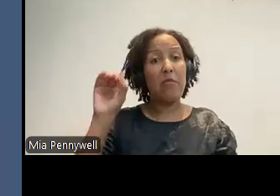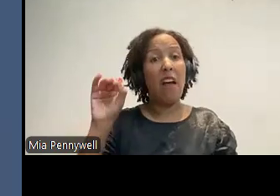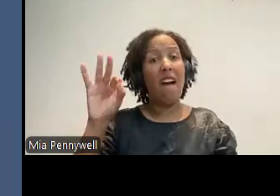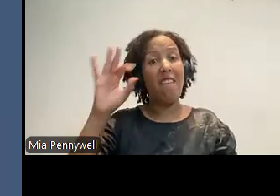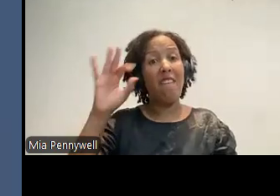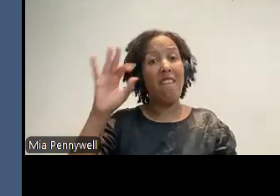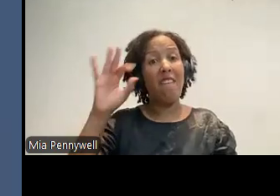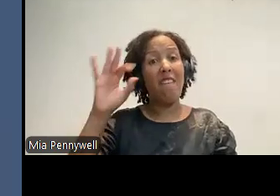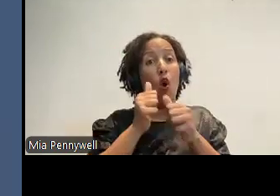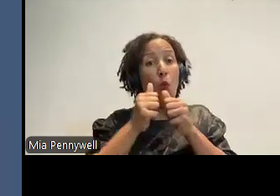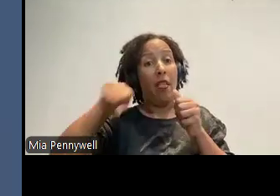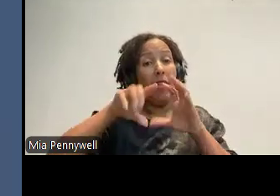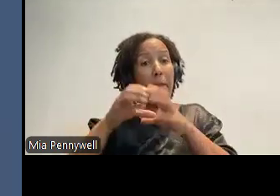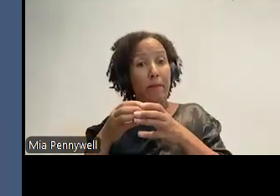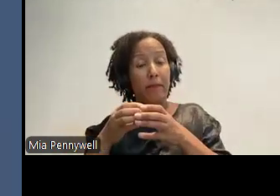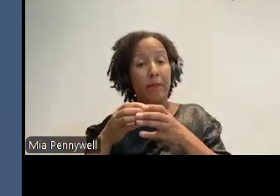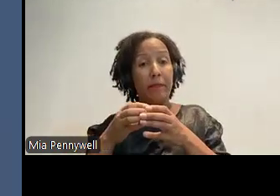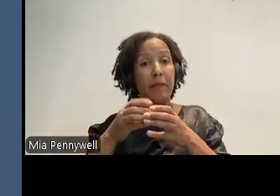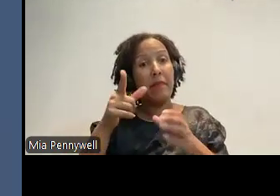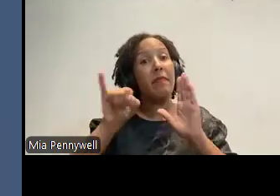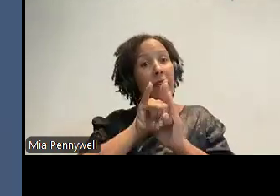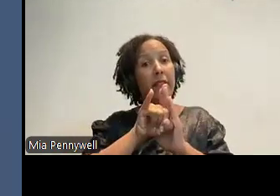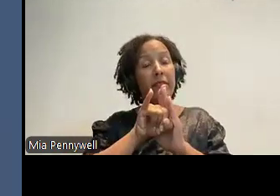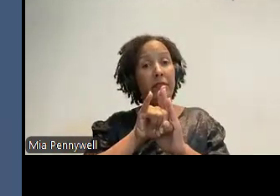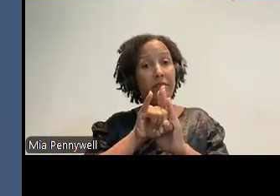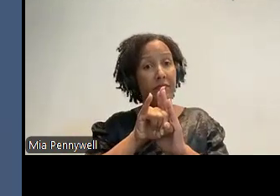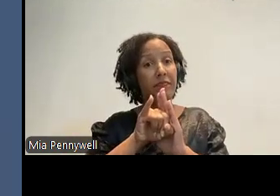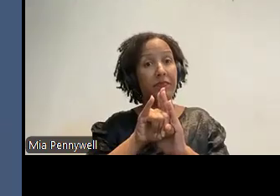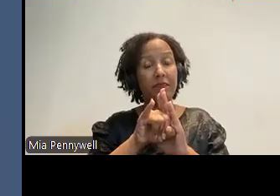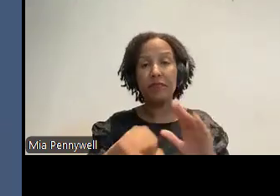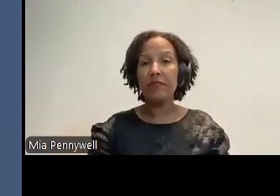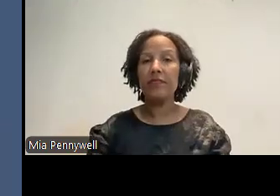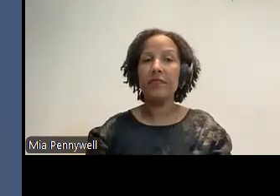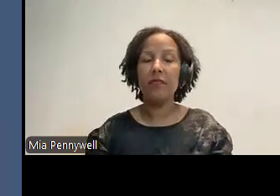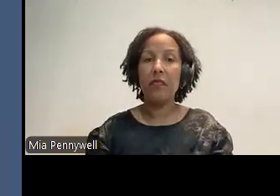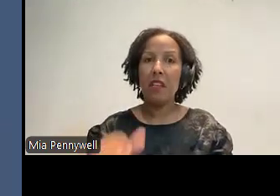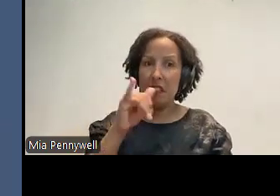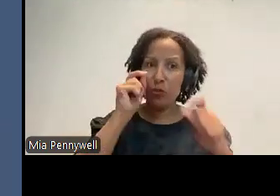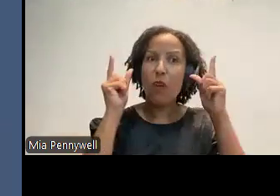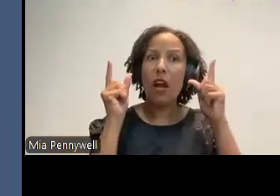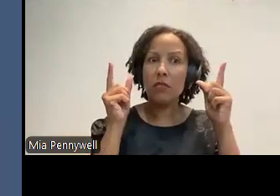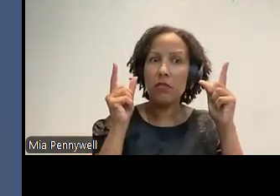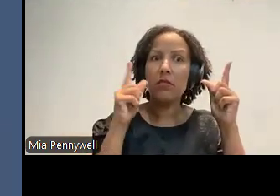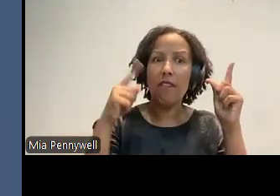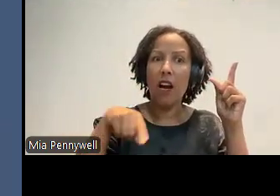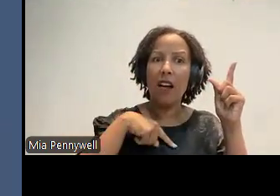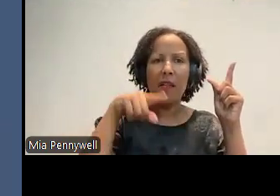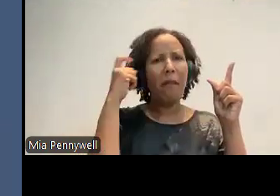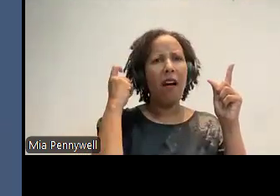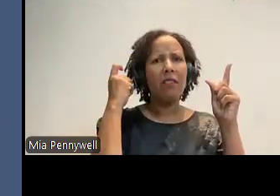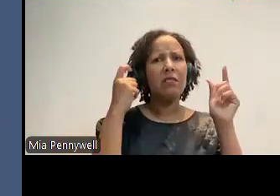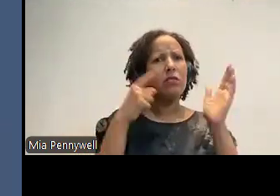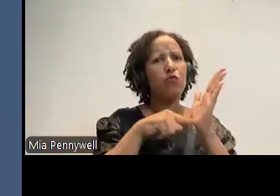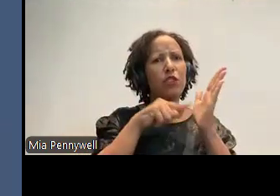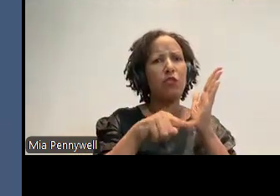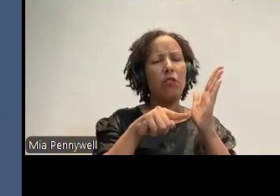encountered who are identifying in that way. And so that was a surprise finding for us just because the research has highlighted that